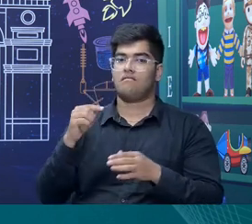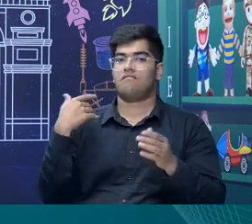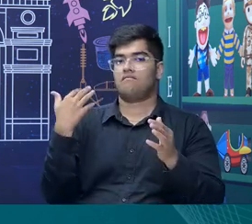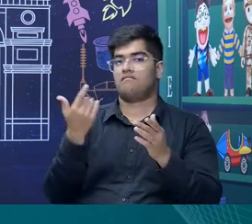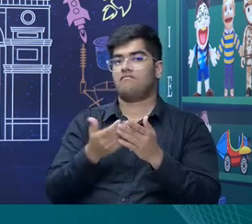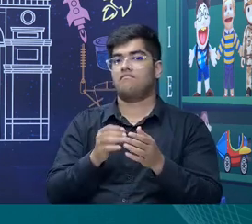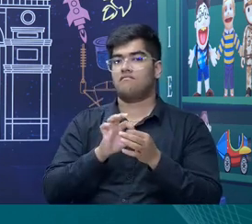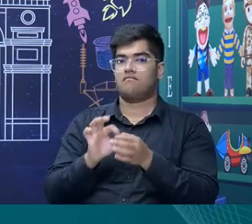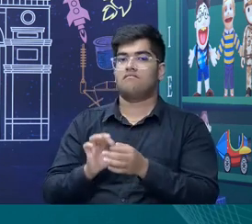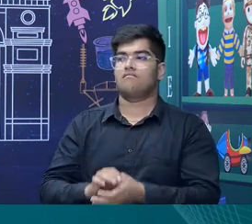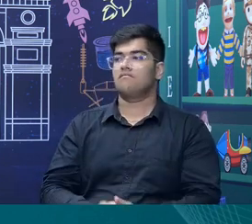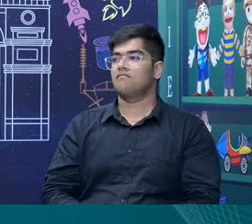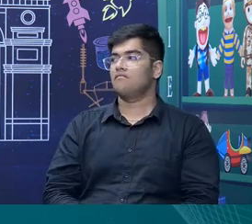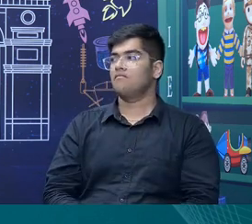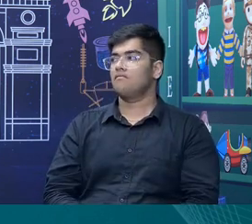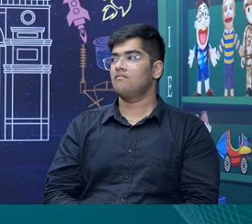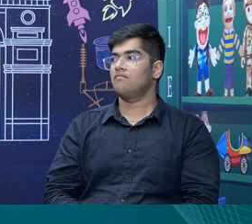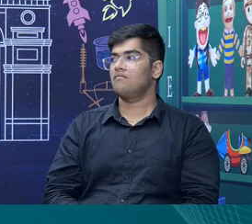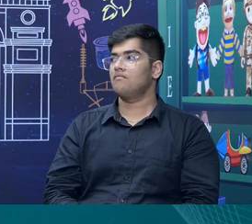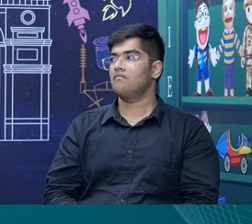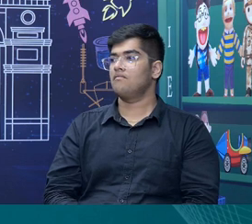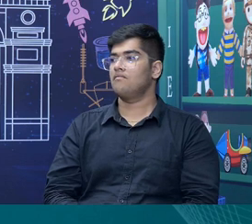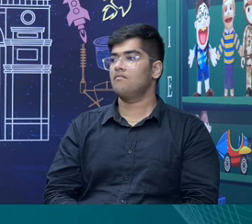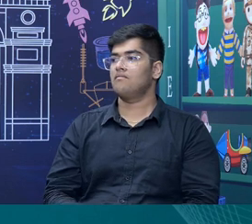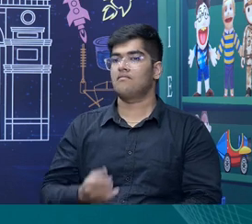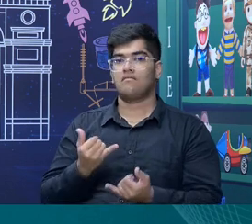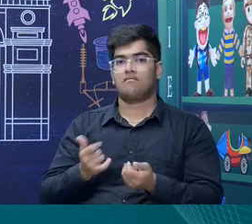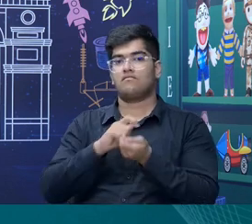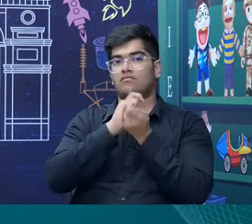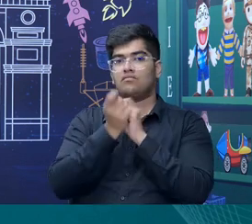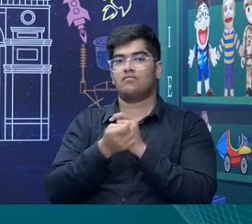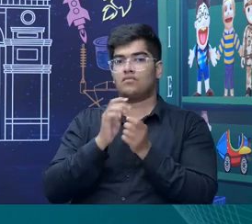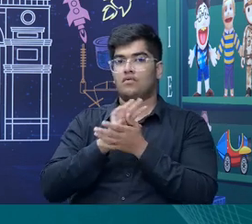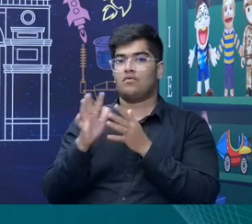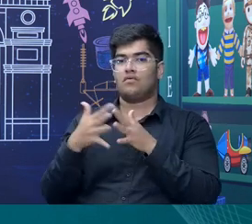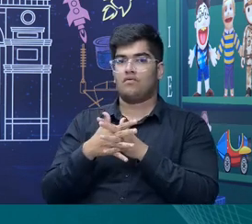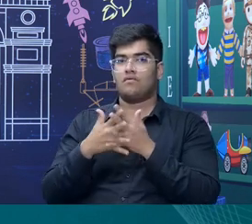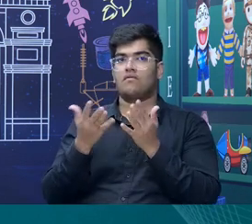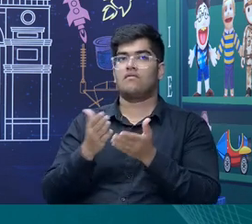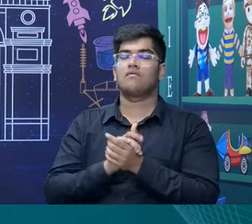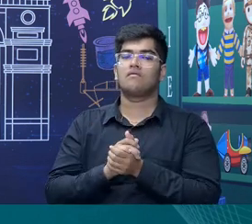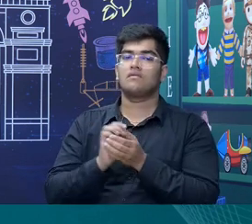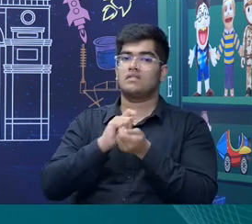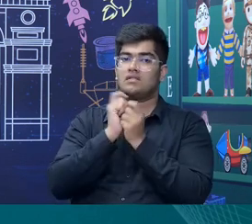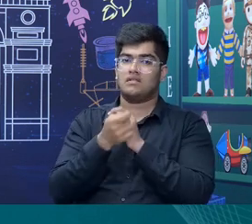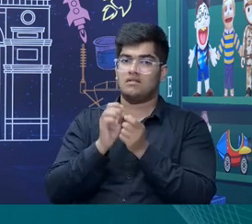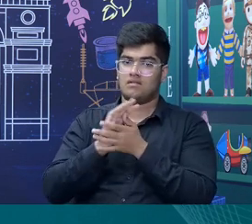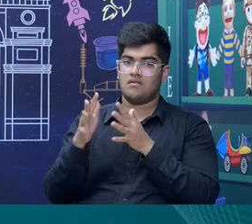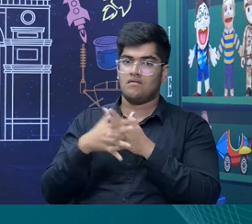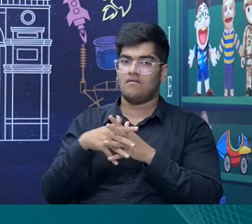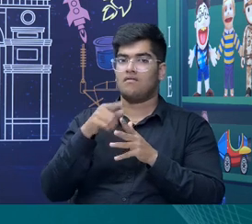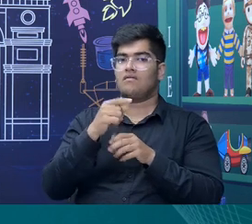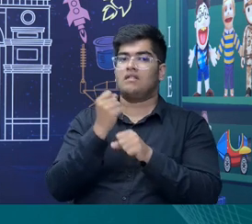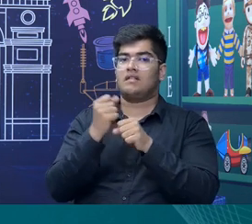ma'am you must be having more modified homework as well see this modified homework gaining